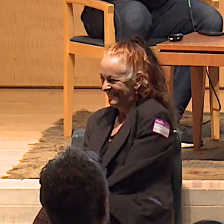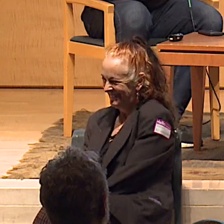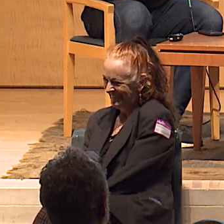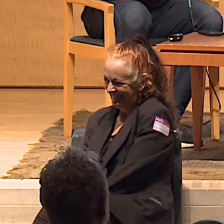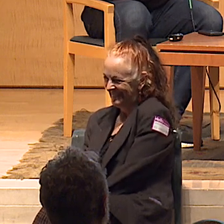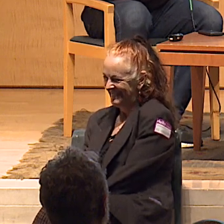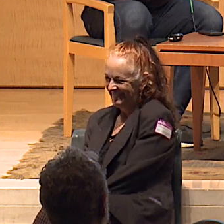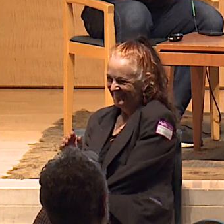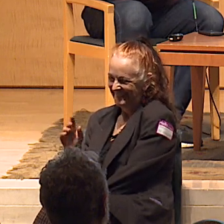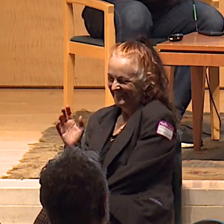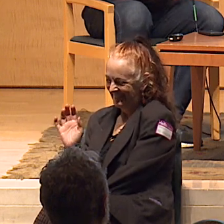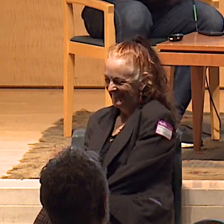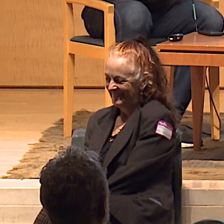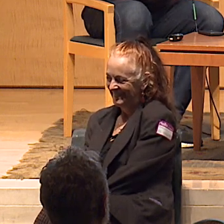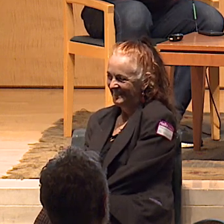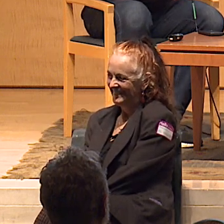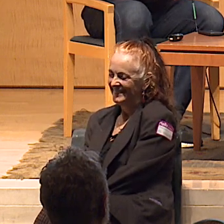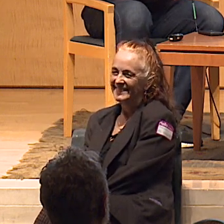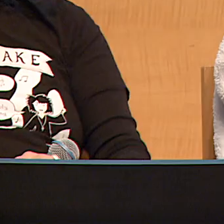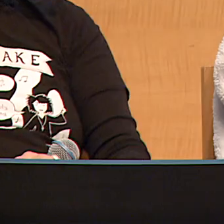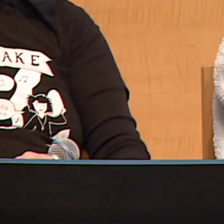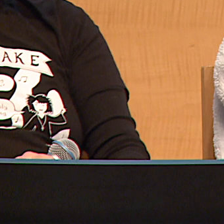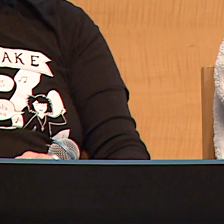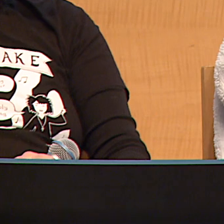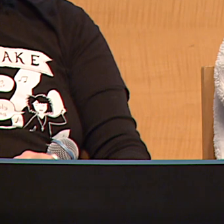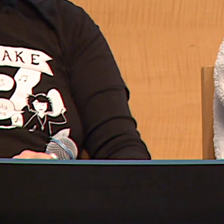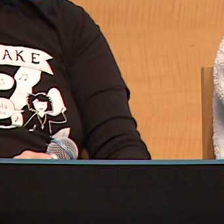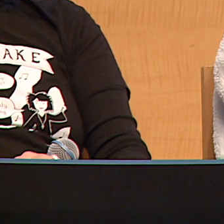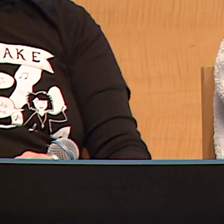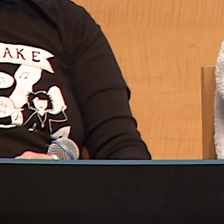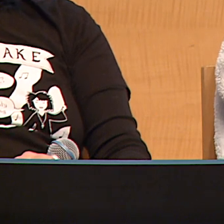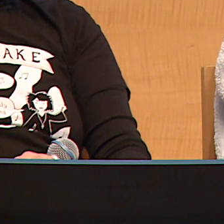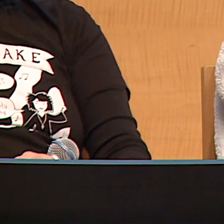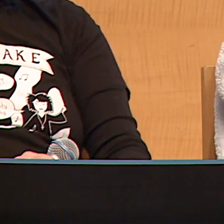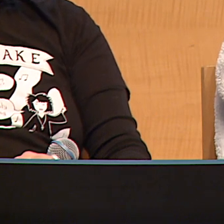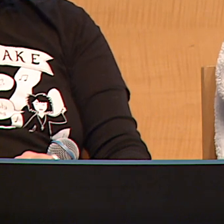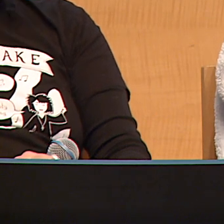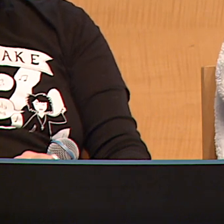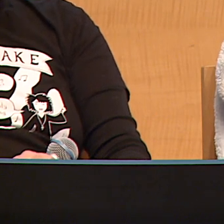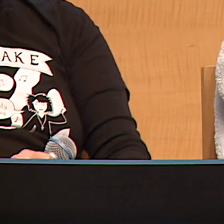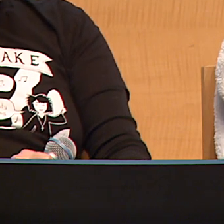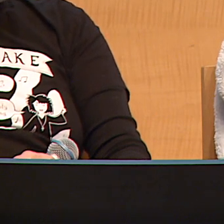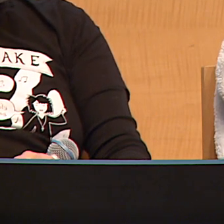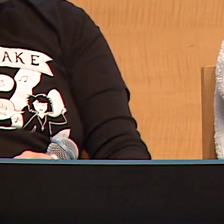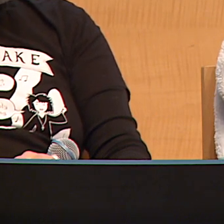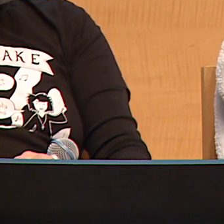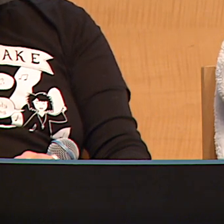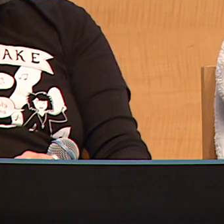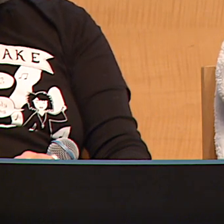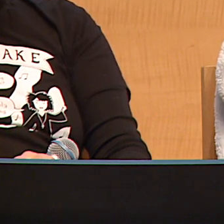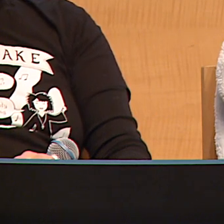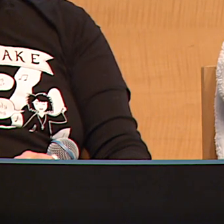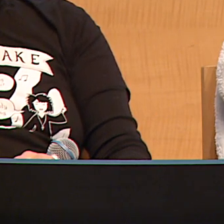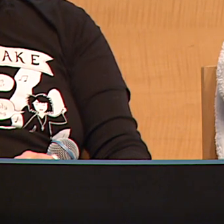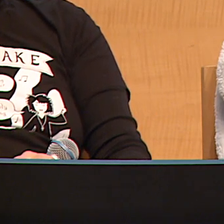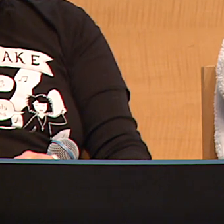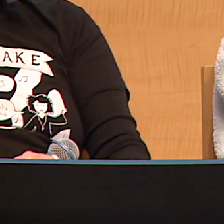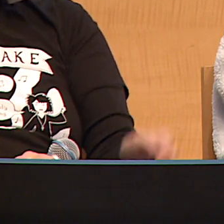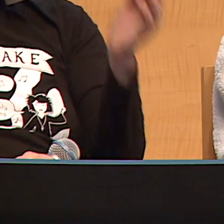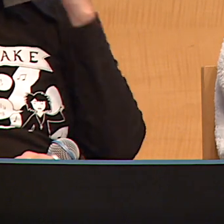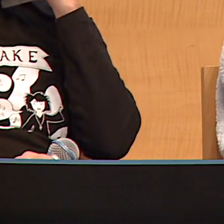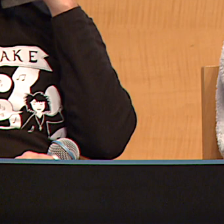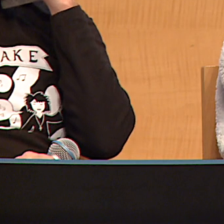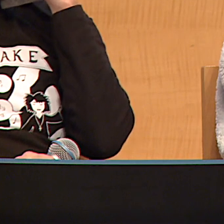just introducing ourselves, so yeah. Yeah. Oh, I am Trinidad Escobar. I am the cartoonist of Arrive in My Hands, a collection of